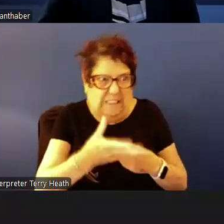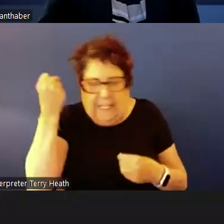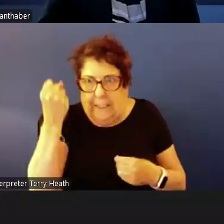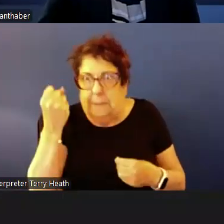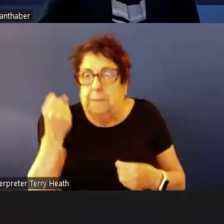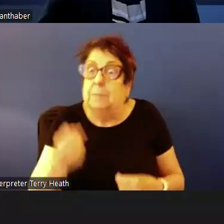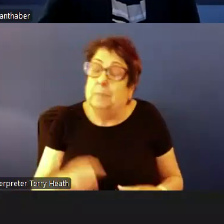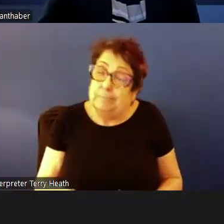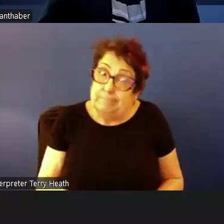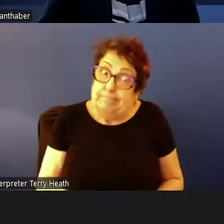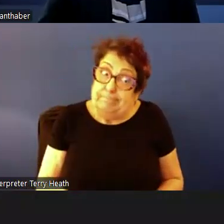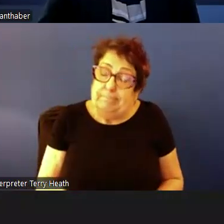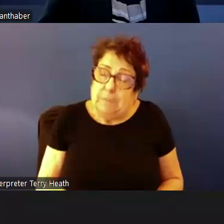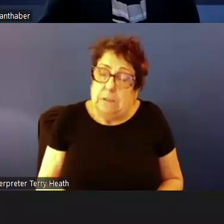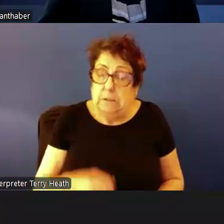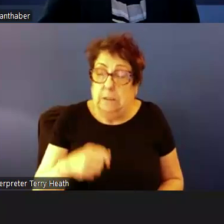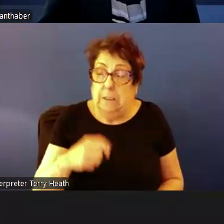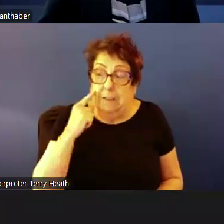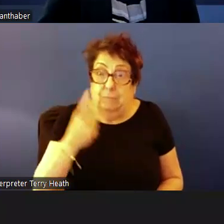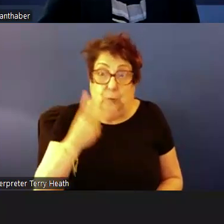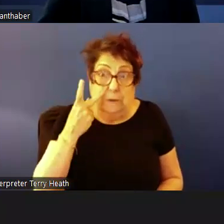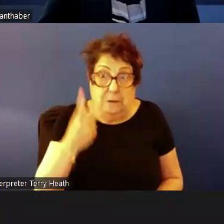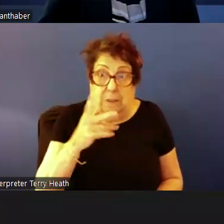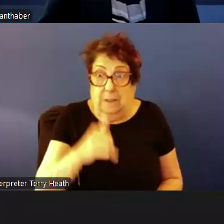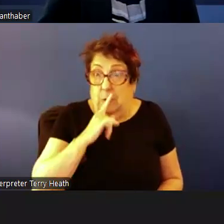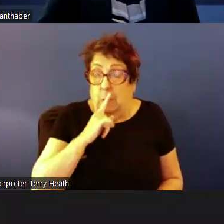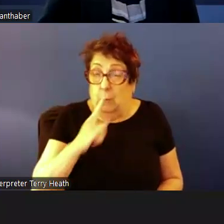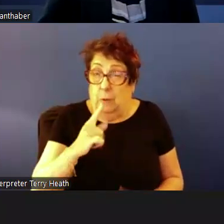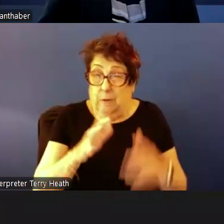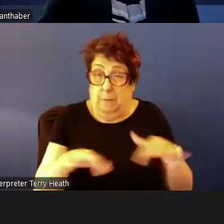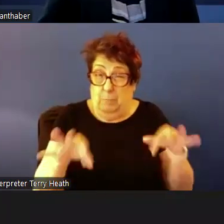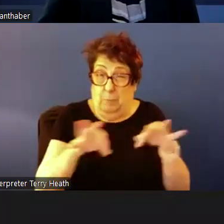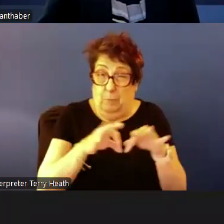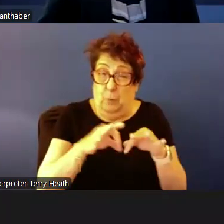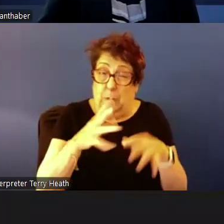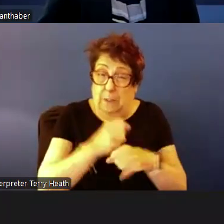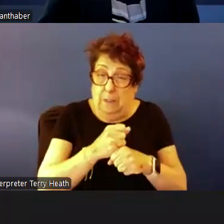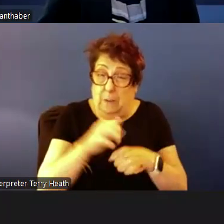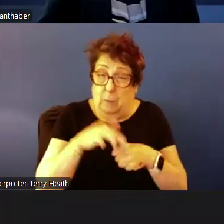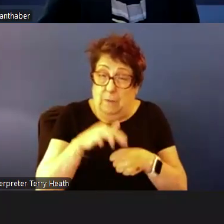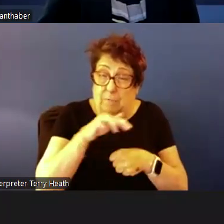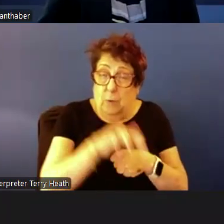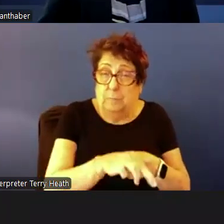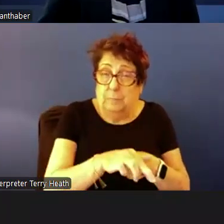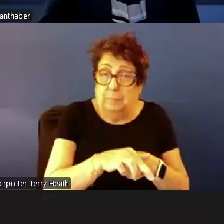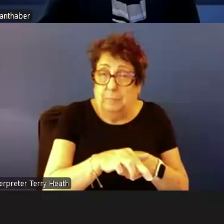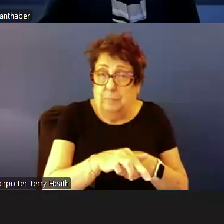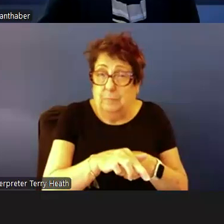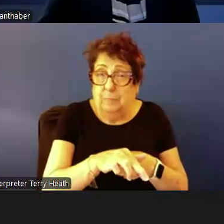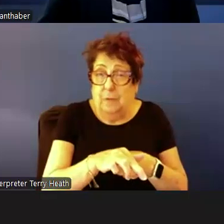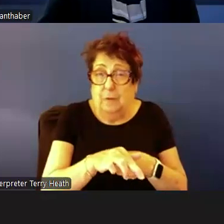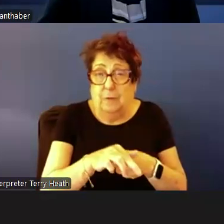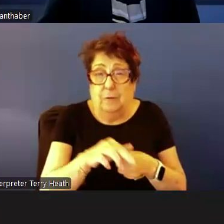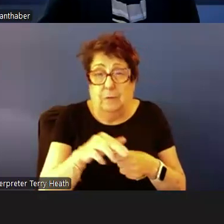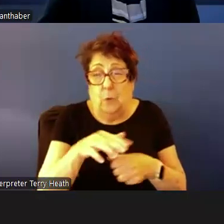that if you're seeing that, it's really important to get a referral to either a local legal services program